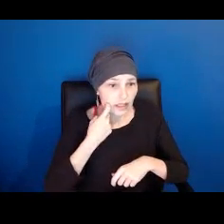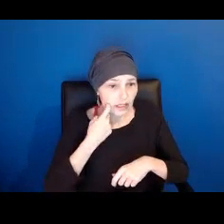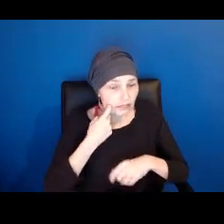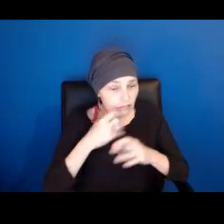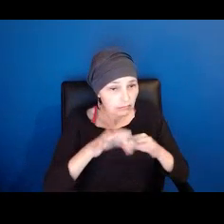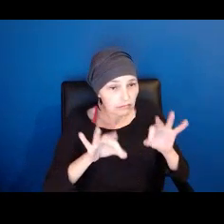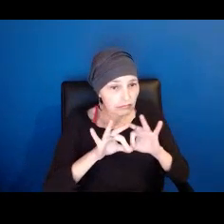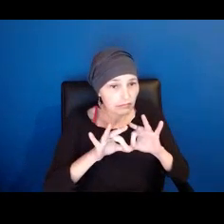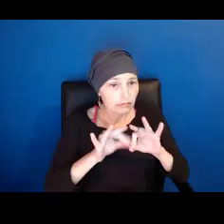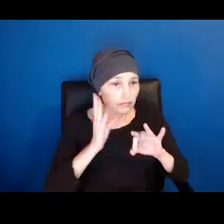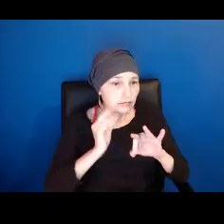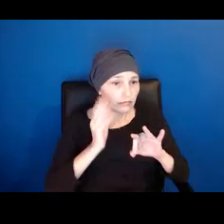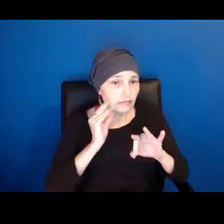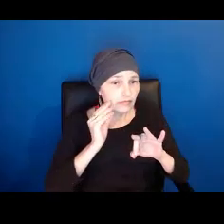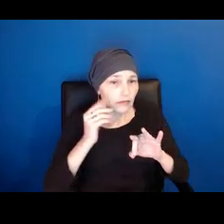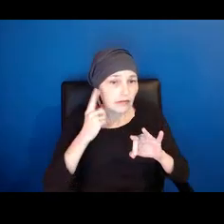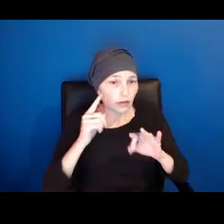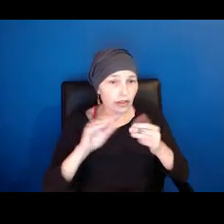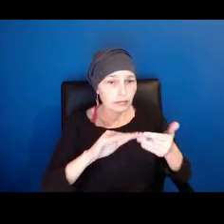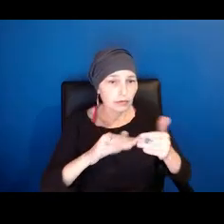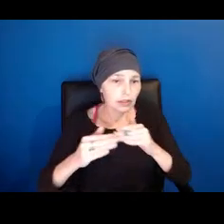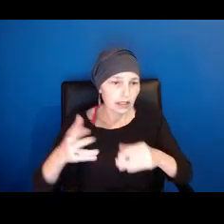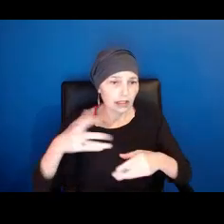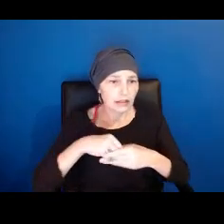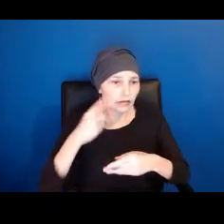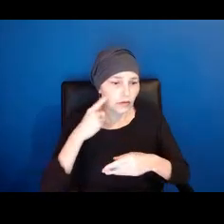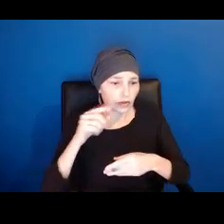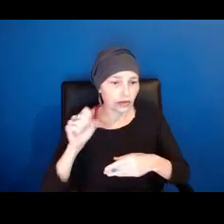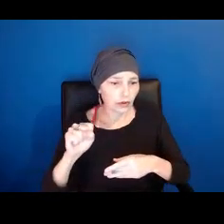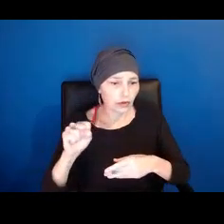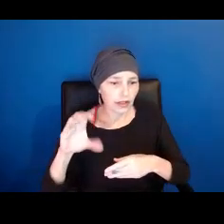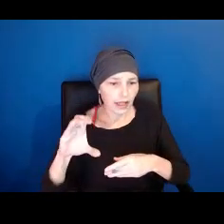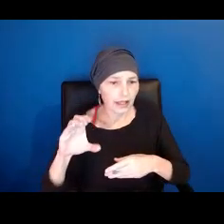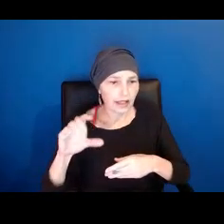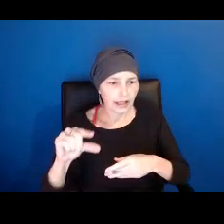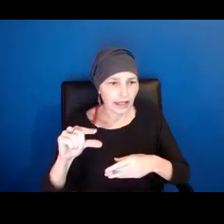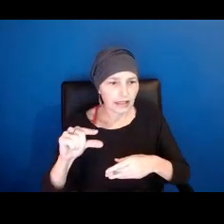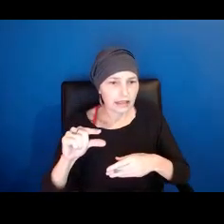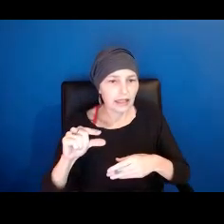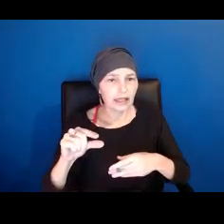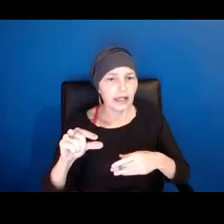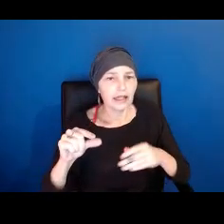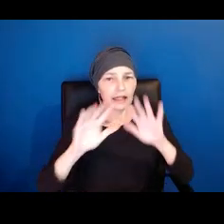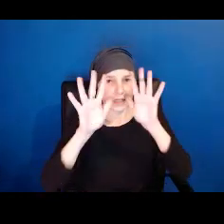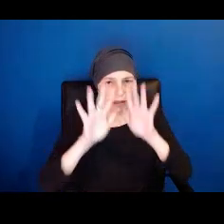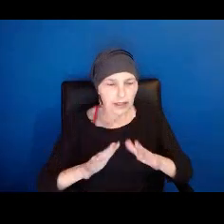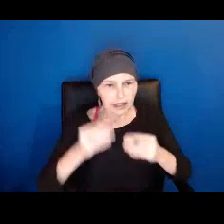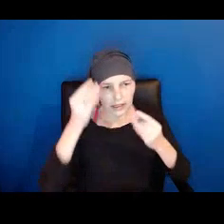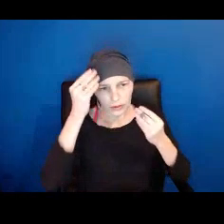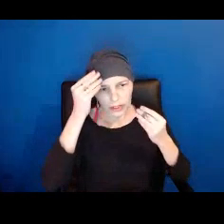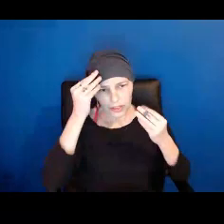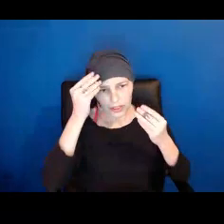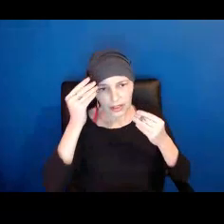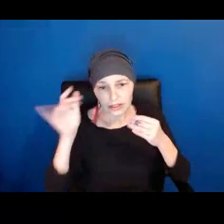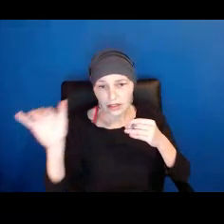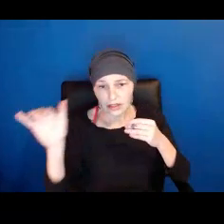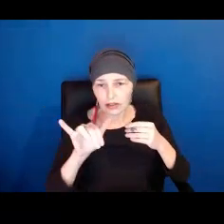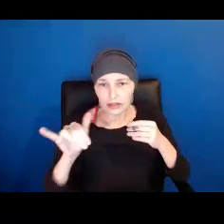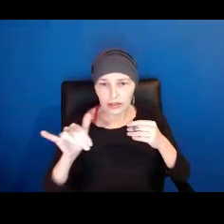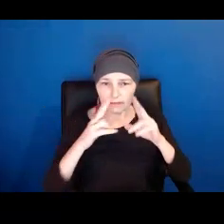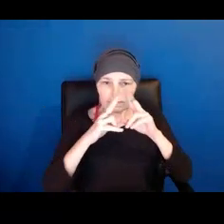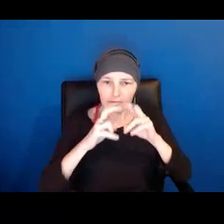leading our community engagement for SoCalGas's Climate Adaptation Vulnerability Assessment OIR, which is also exploring